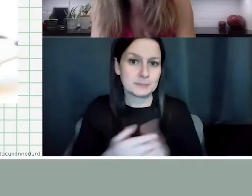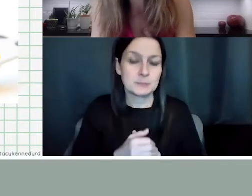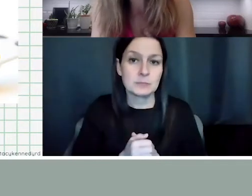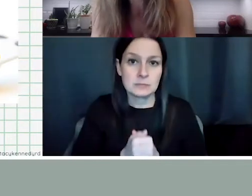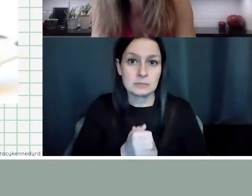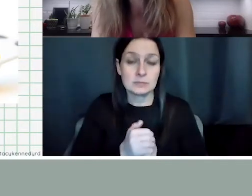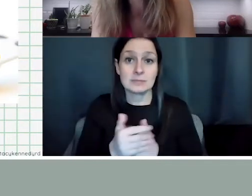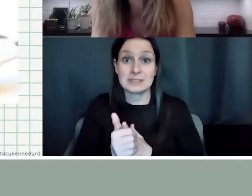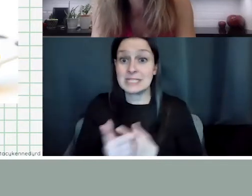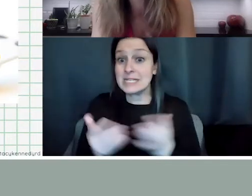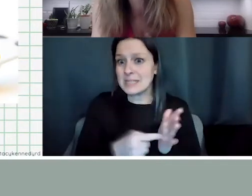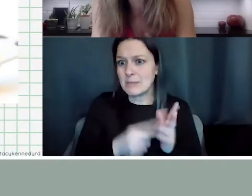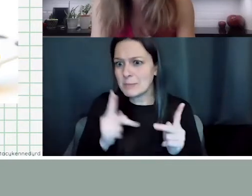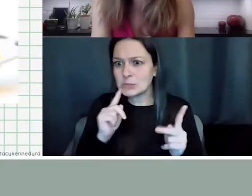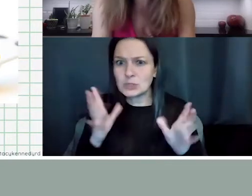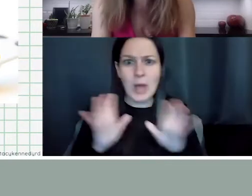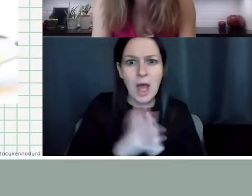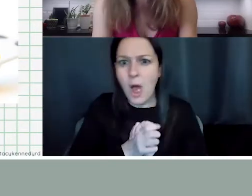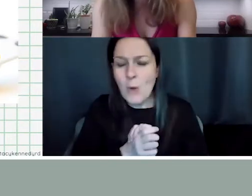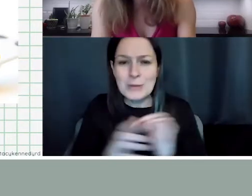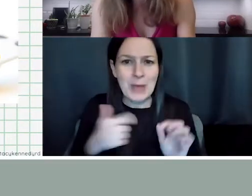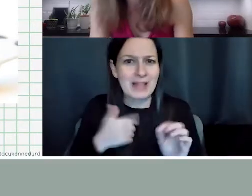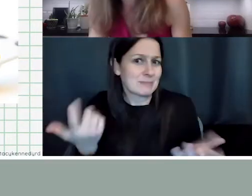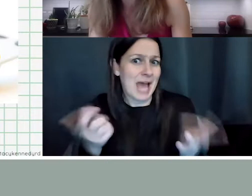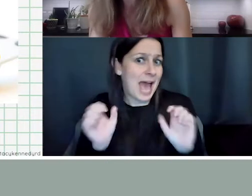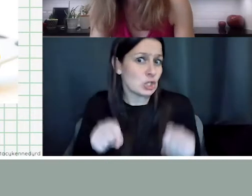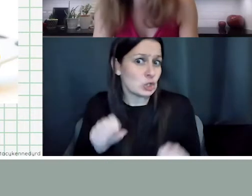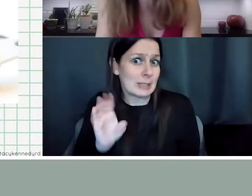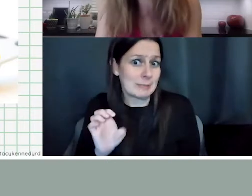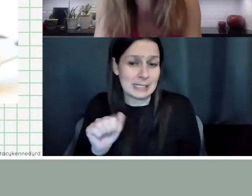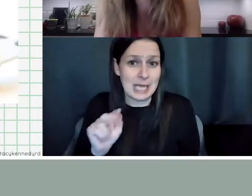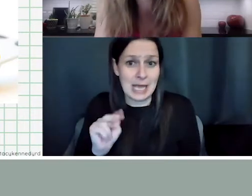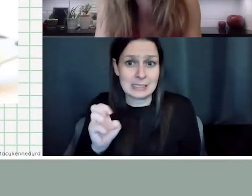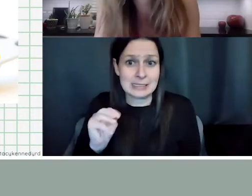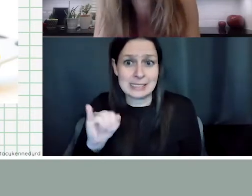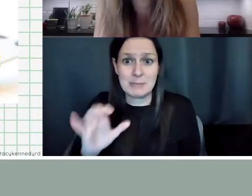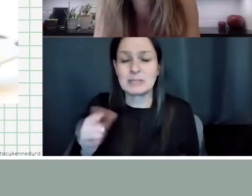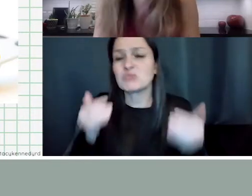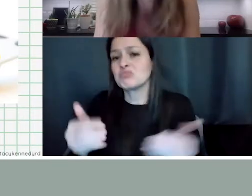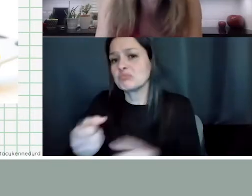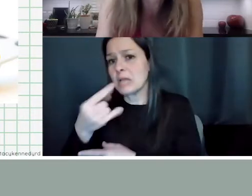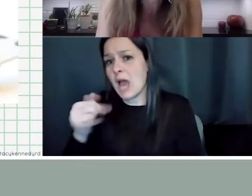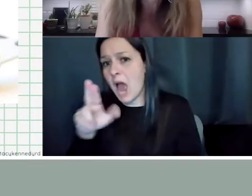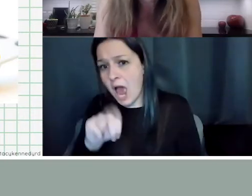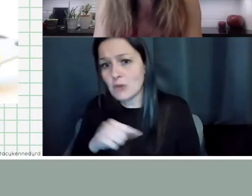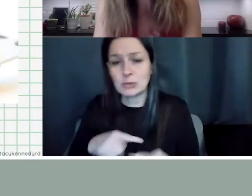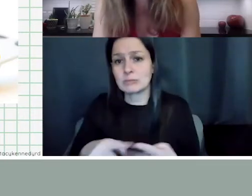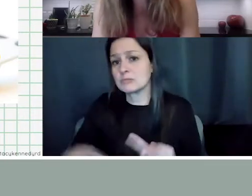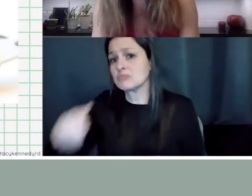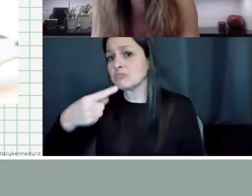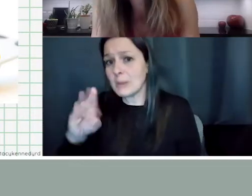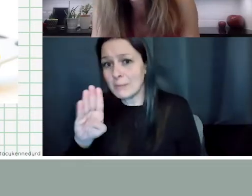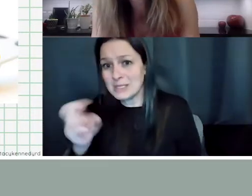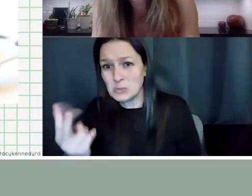people just want to hedge their bets and think, oh, well, I could be anemic, so I'm just going to take iron or B12. But there are